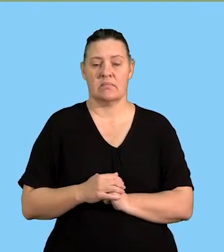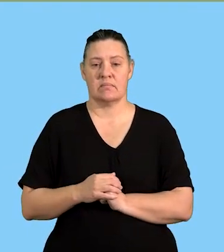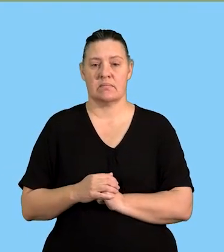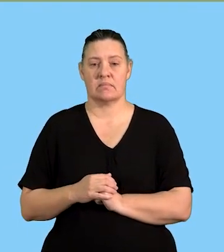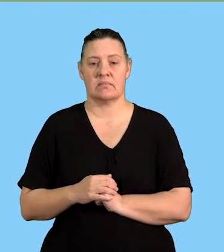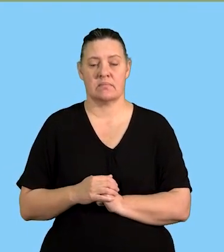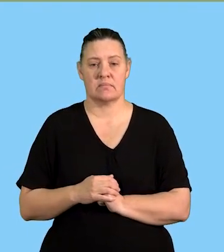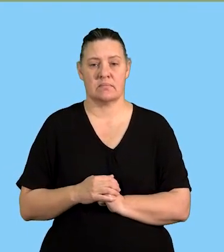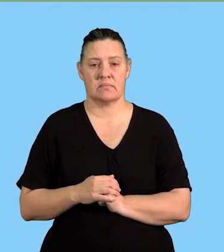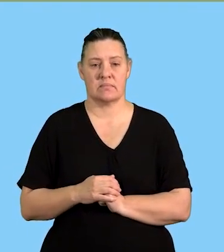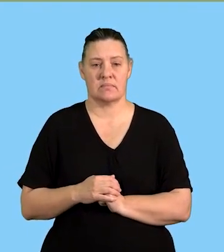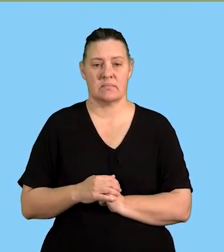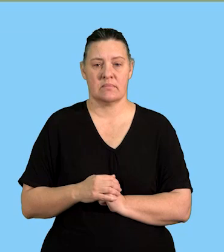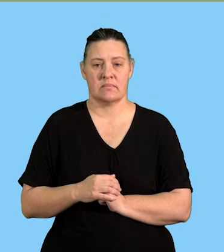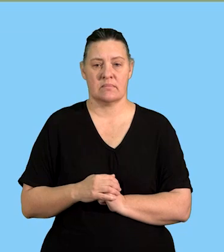wants